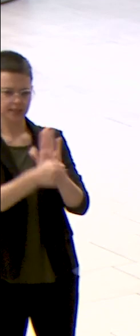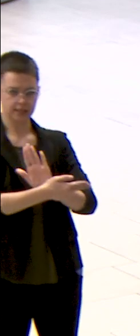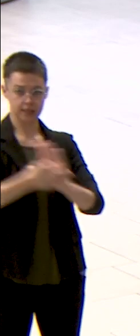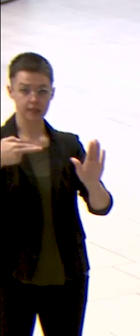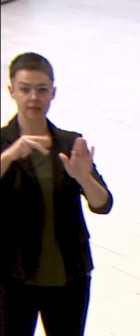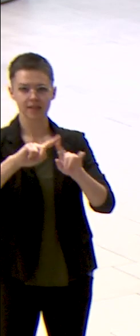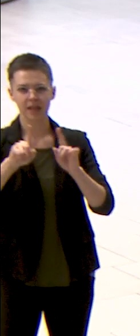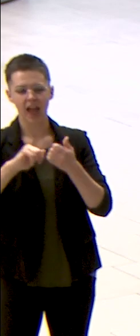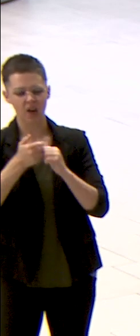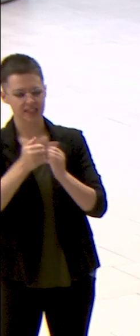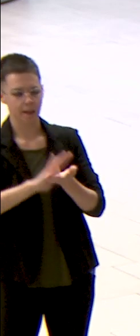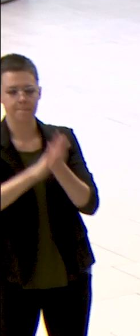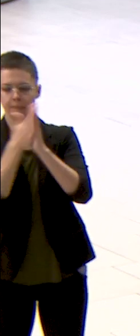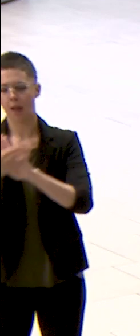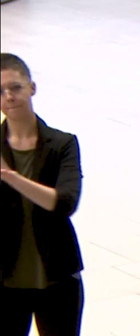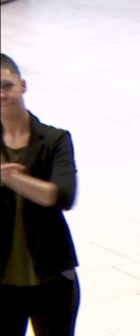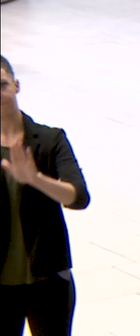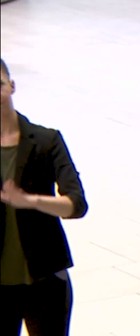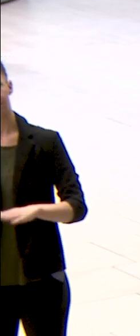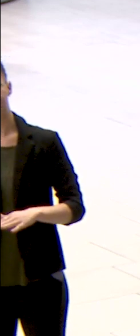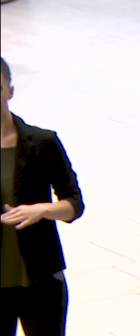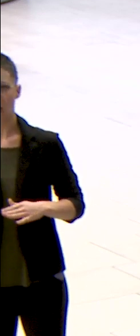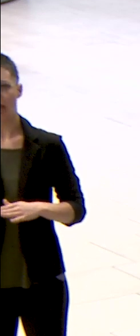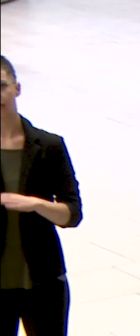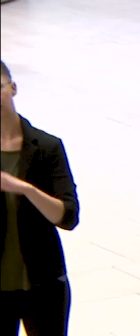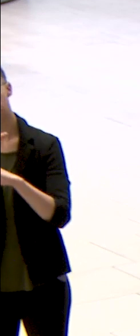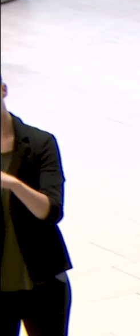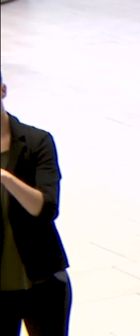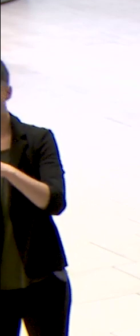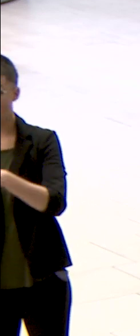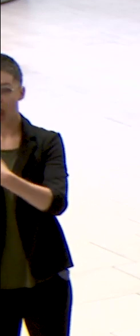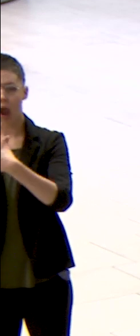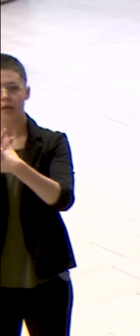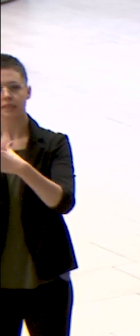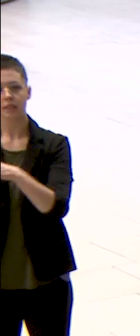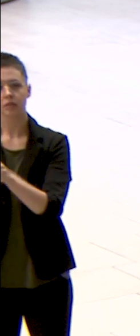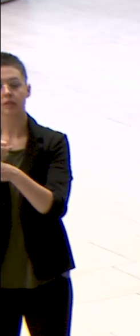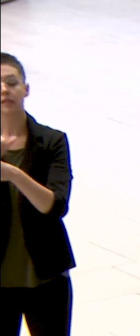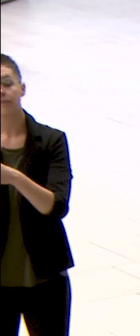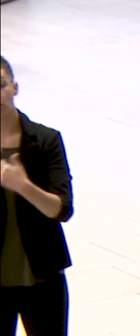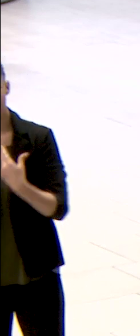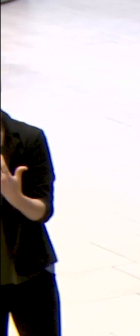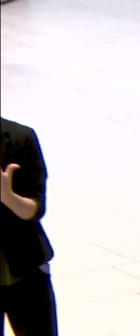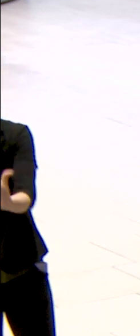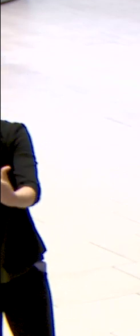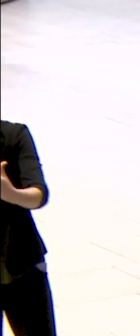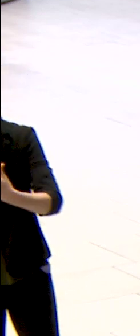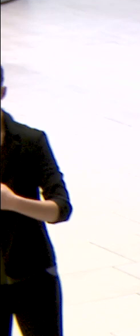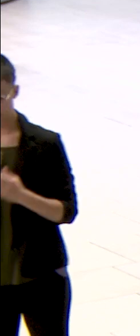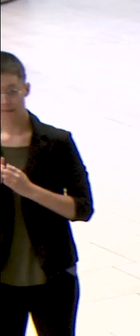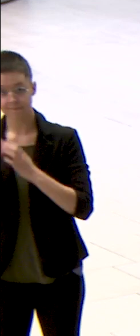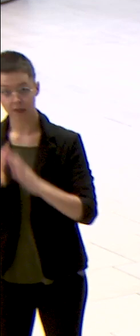translate into actual brand and communication, content creation? So if you think of you having an audience, and as you're doing as a founder, you're